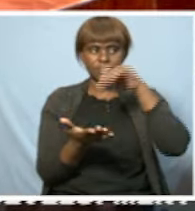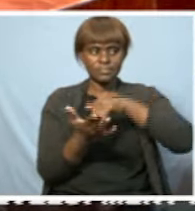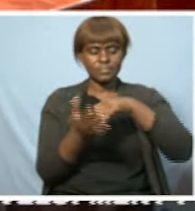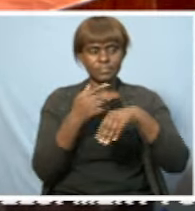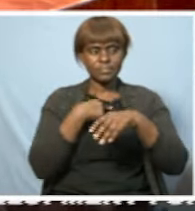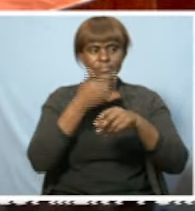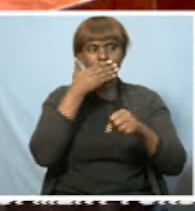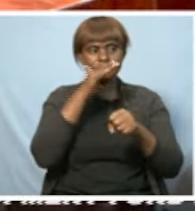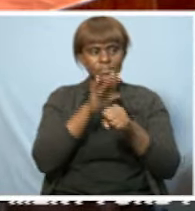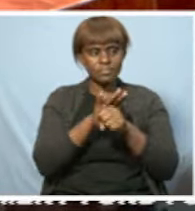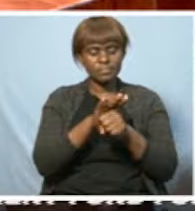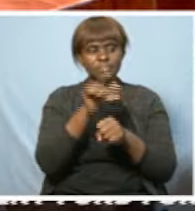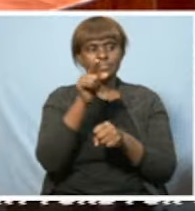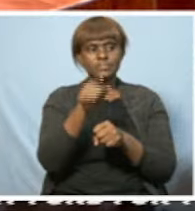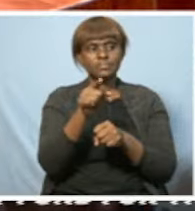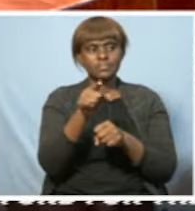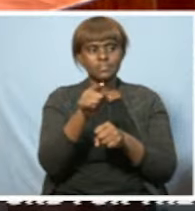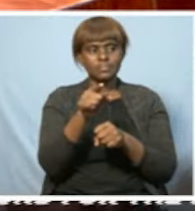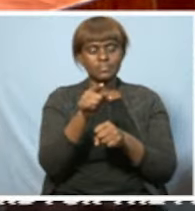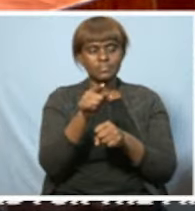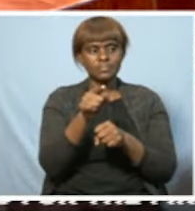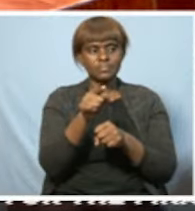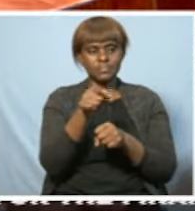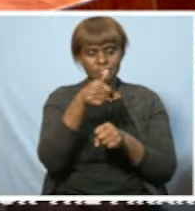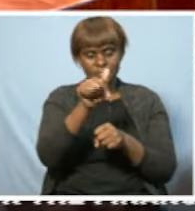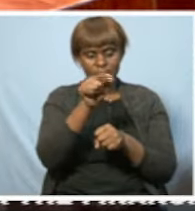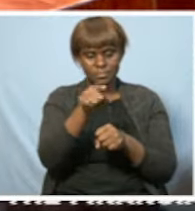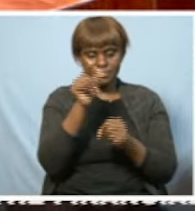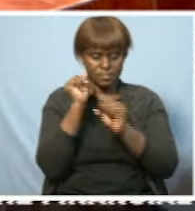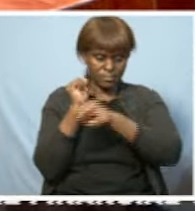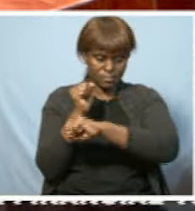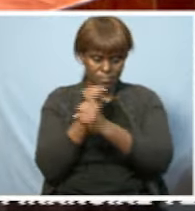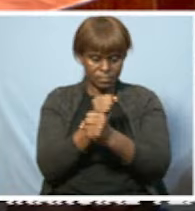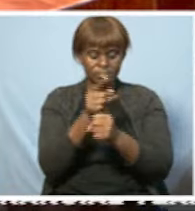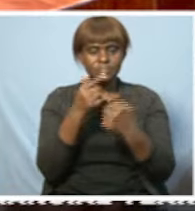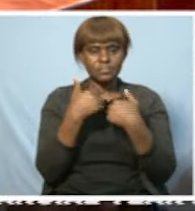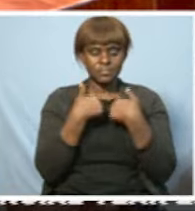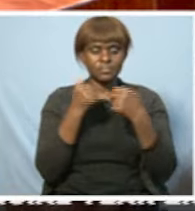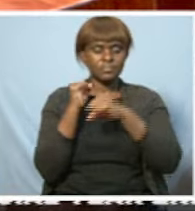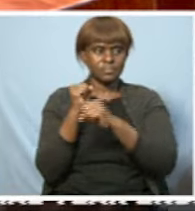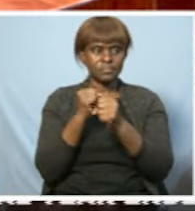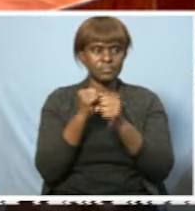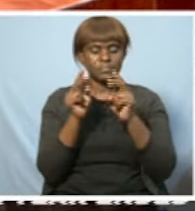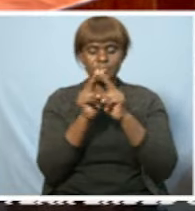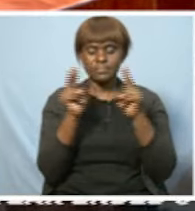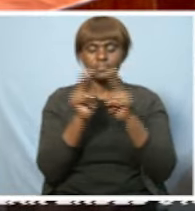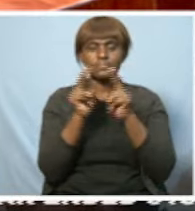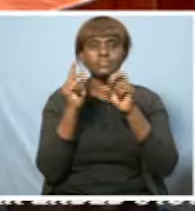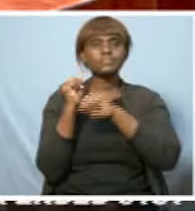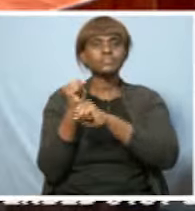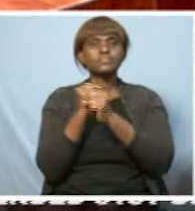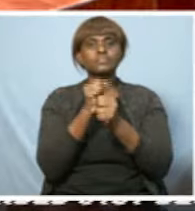you that you are protected. You are very protected.